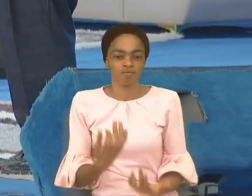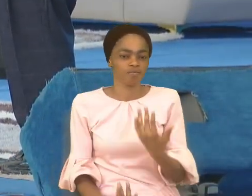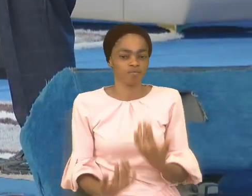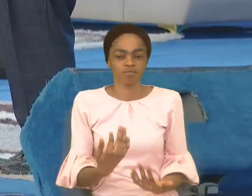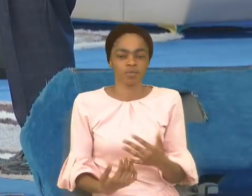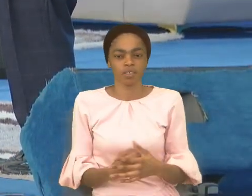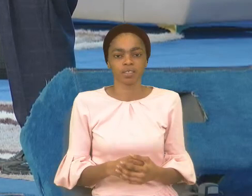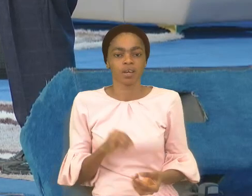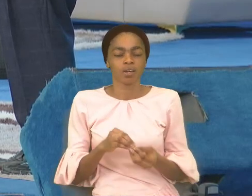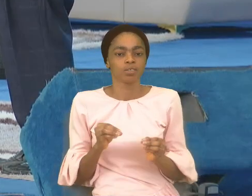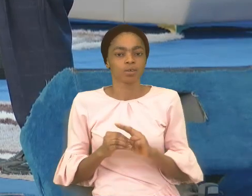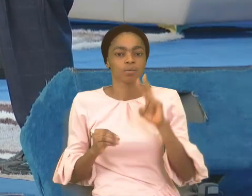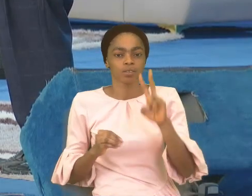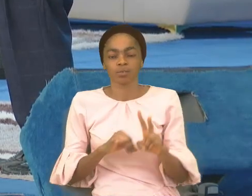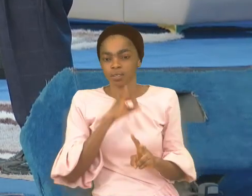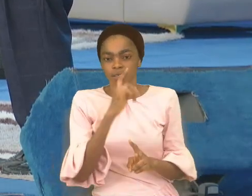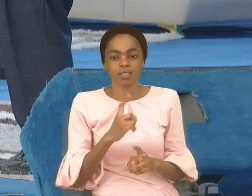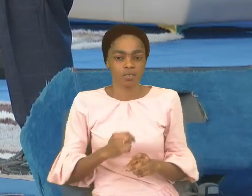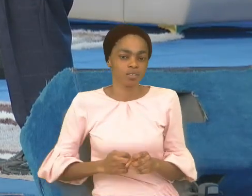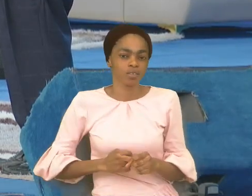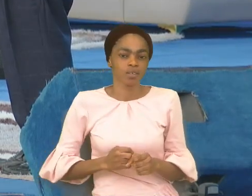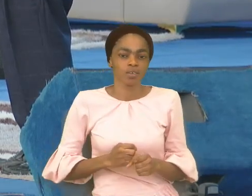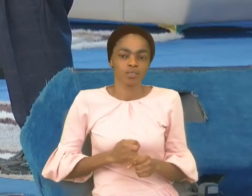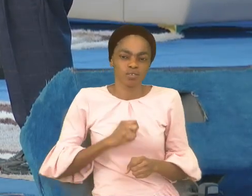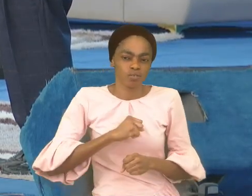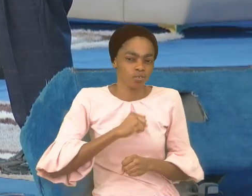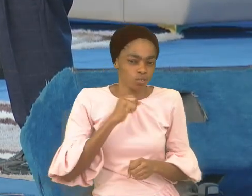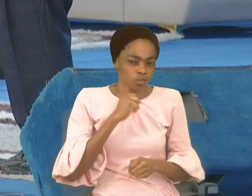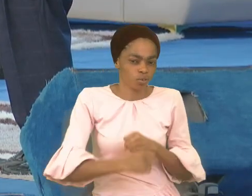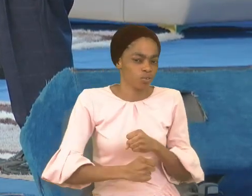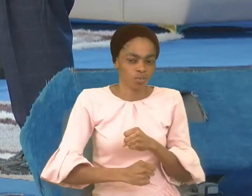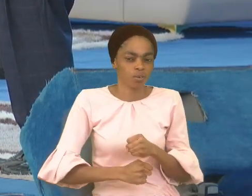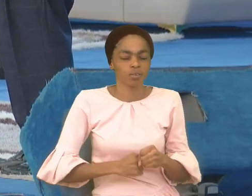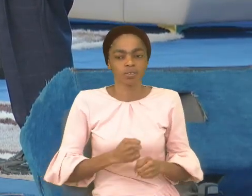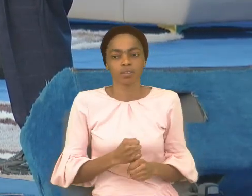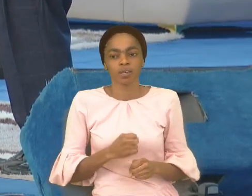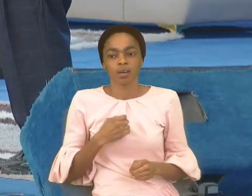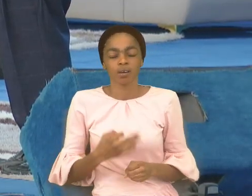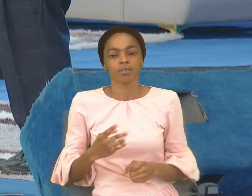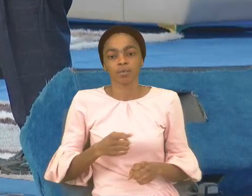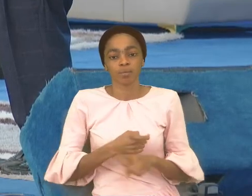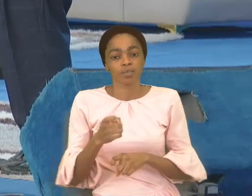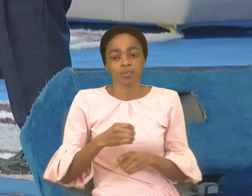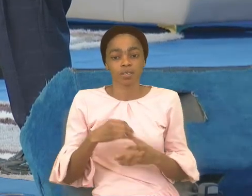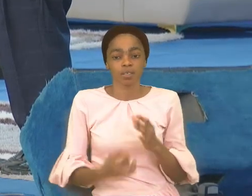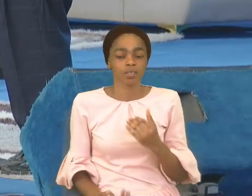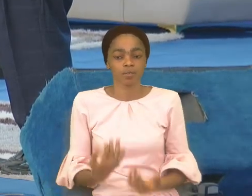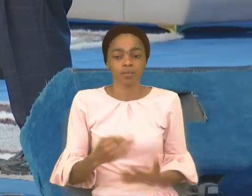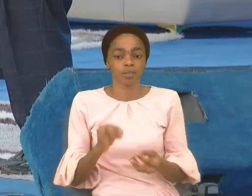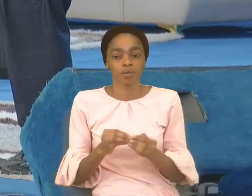furnace. Number three, the triumph of the pure over the